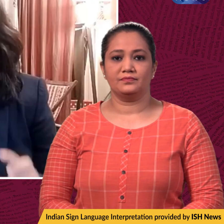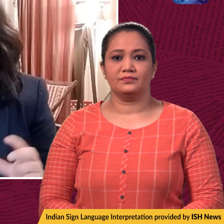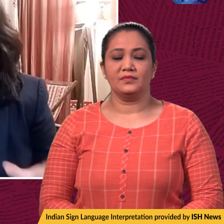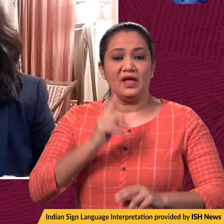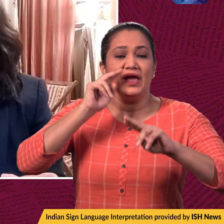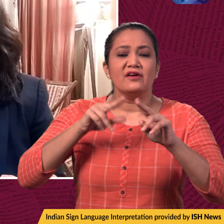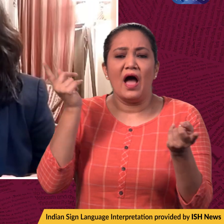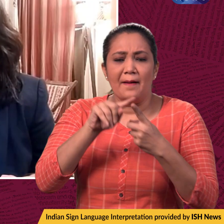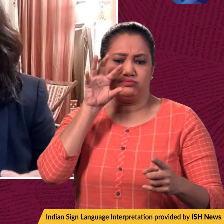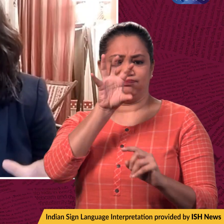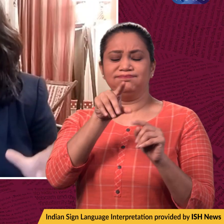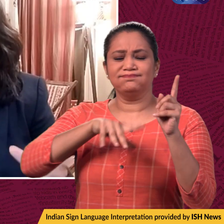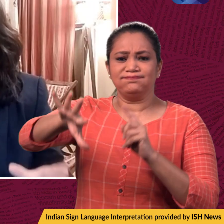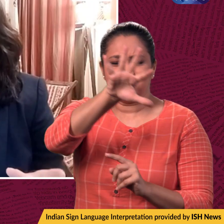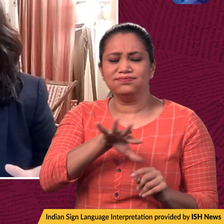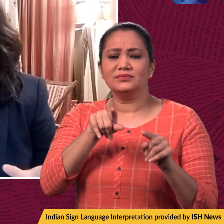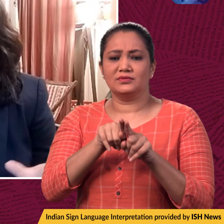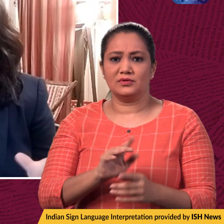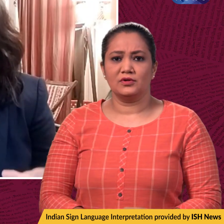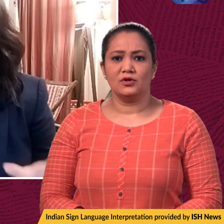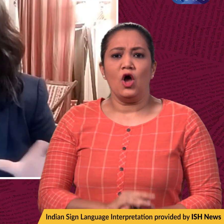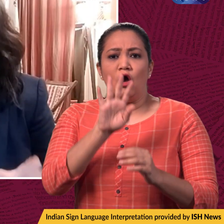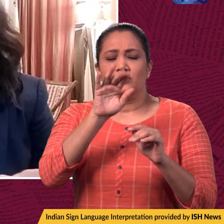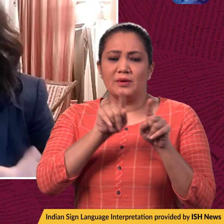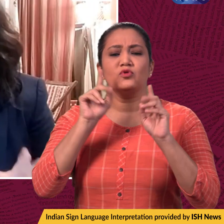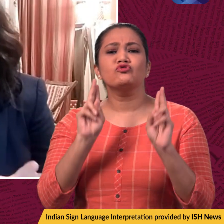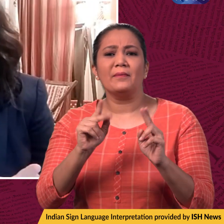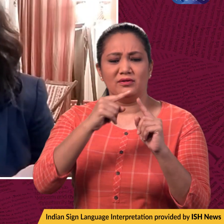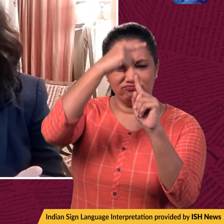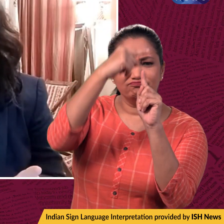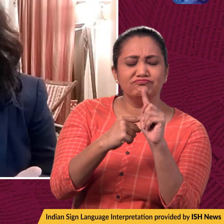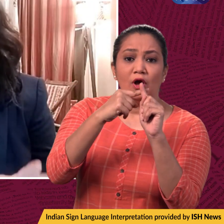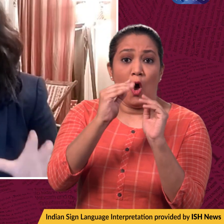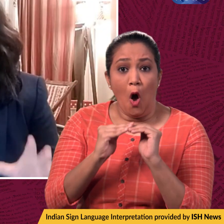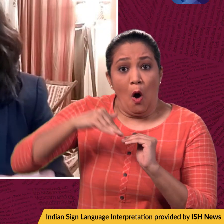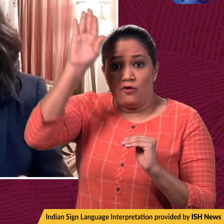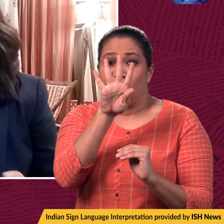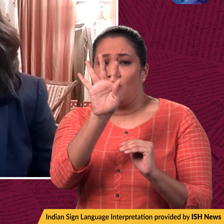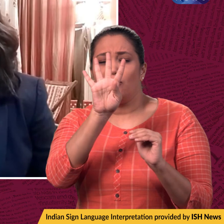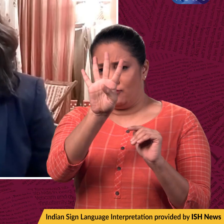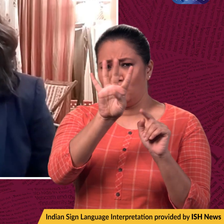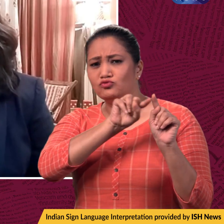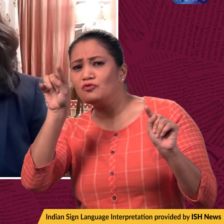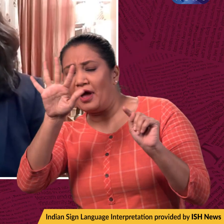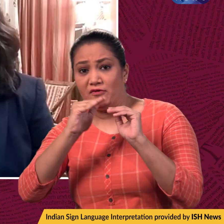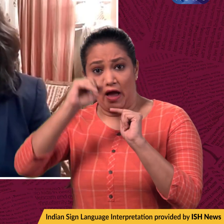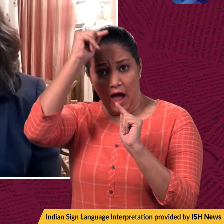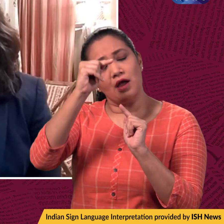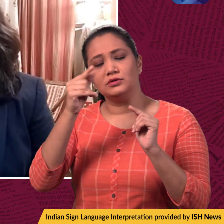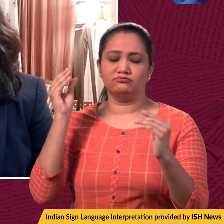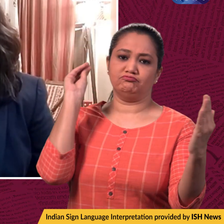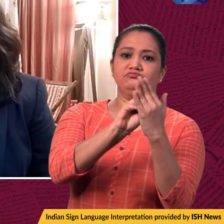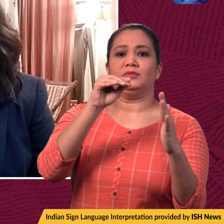in case a region experiences a temperature which is 4 to 5 degrees above normal, that is also considered a